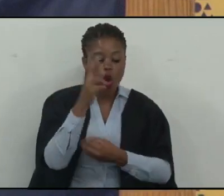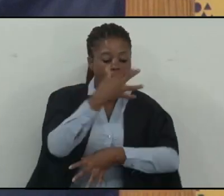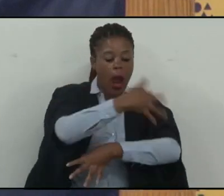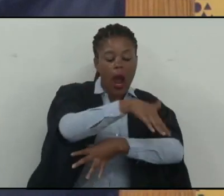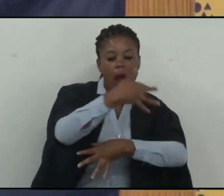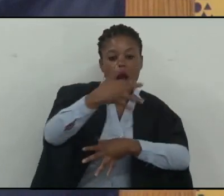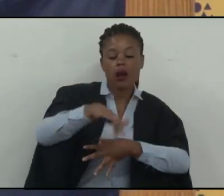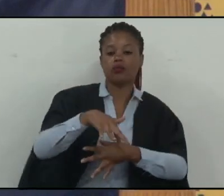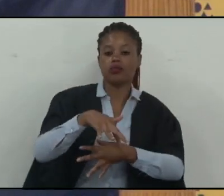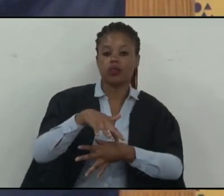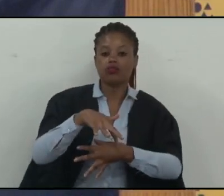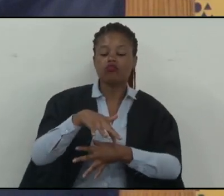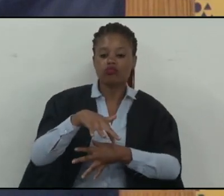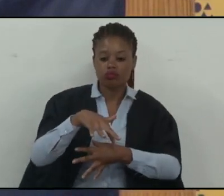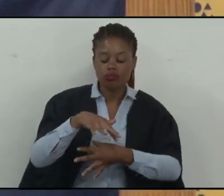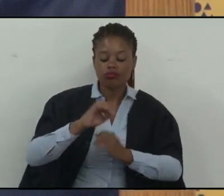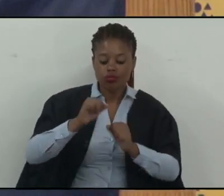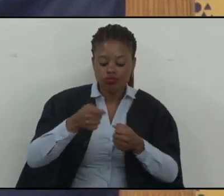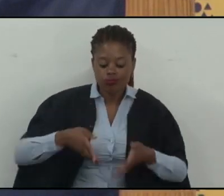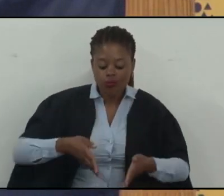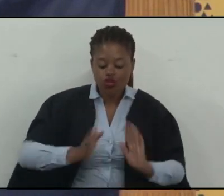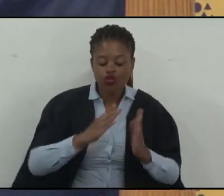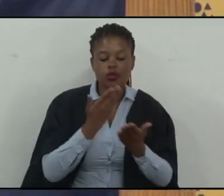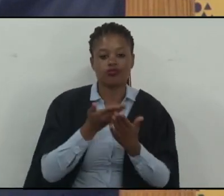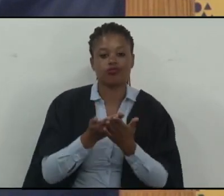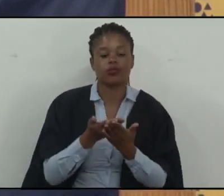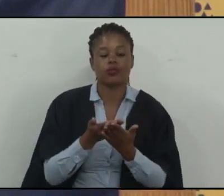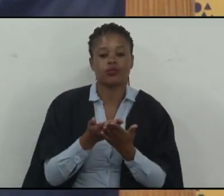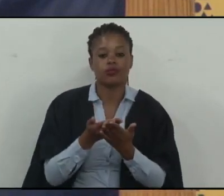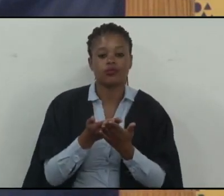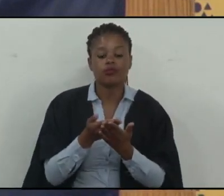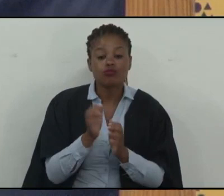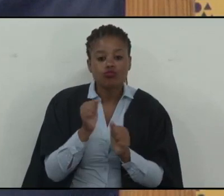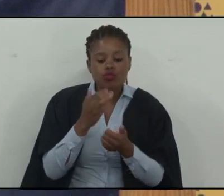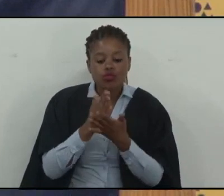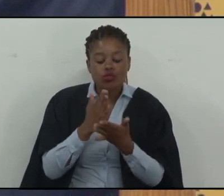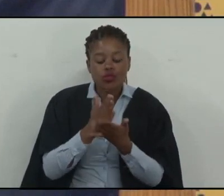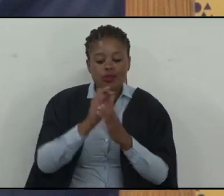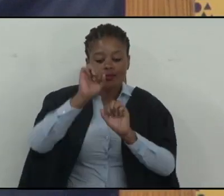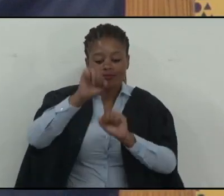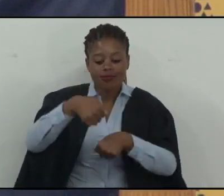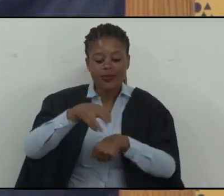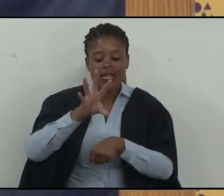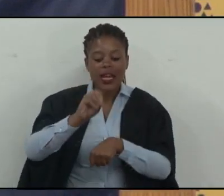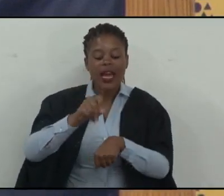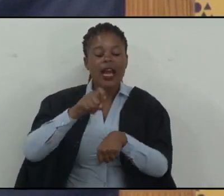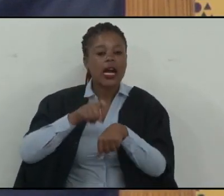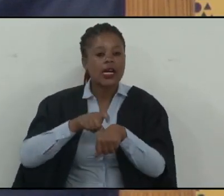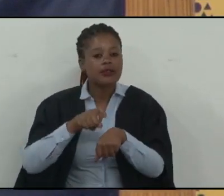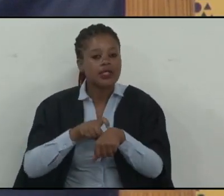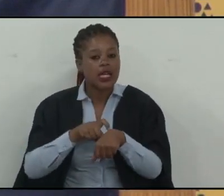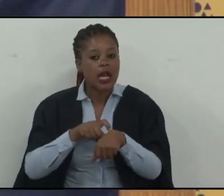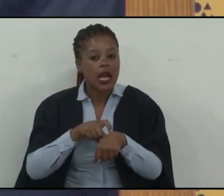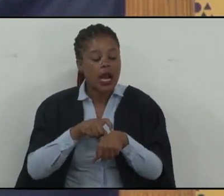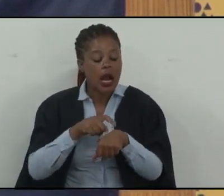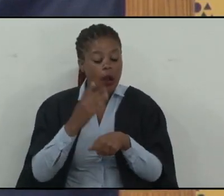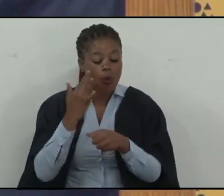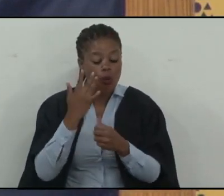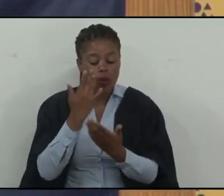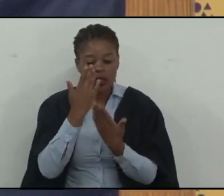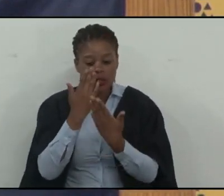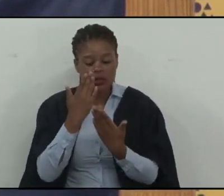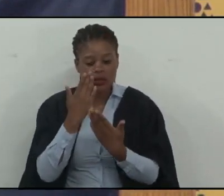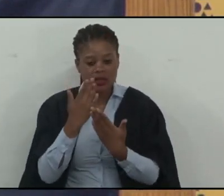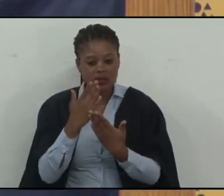the room that made this journey possible. I'm sure there were times during your studies where